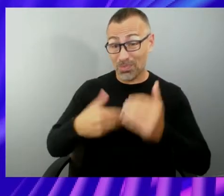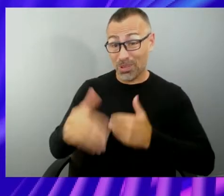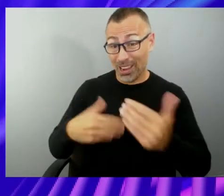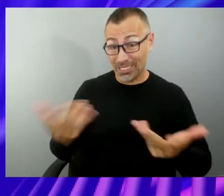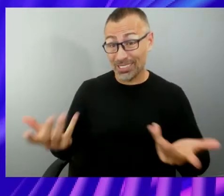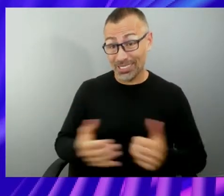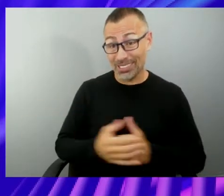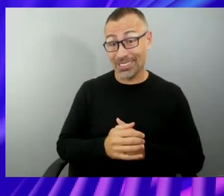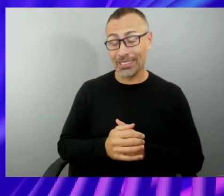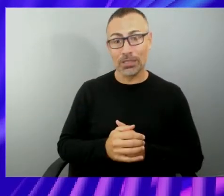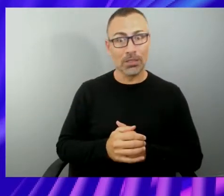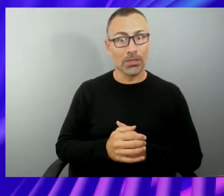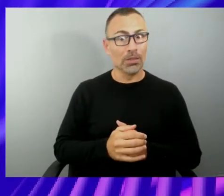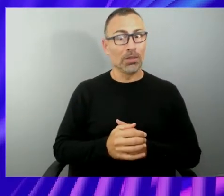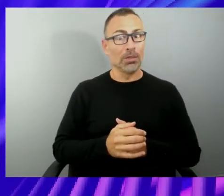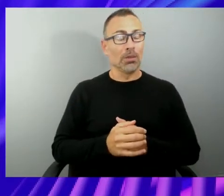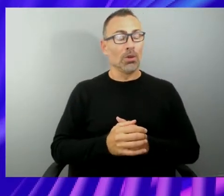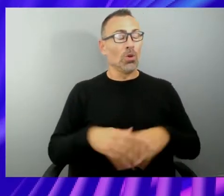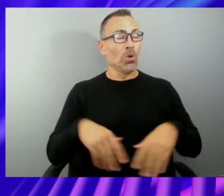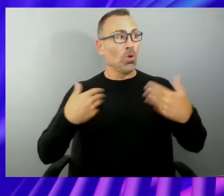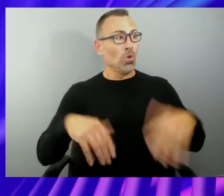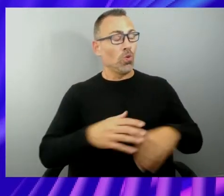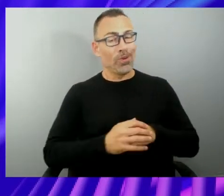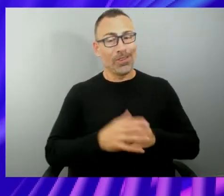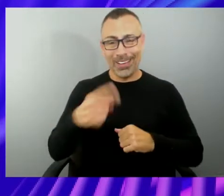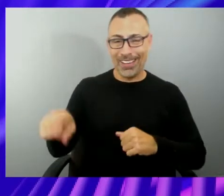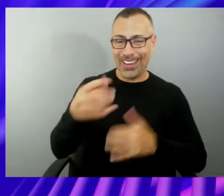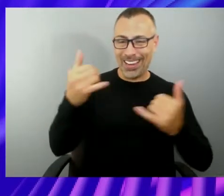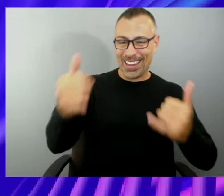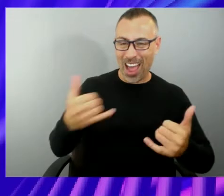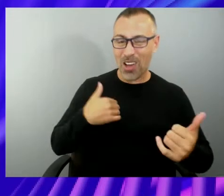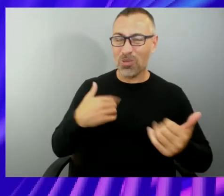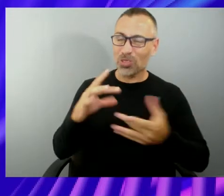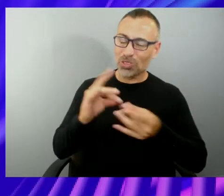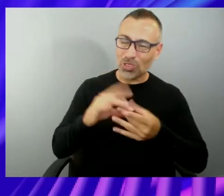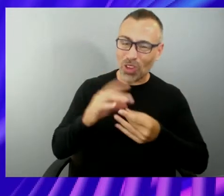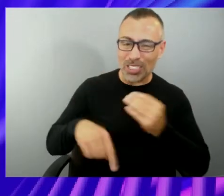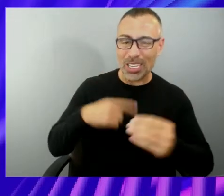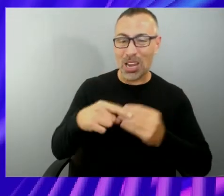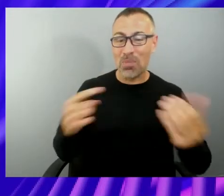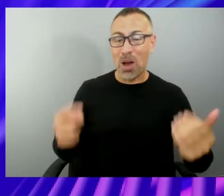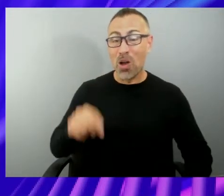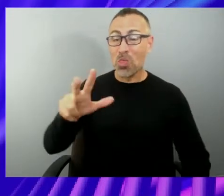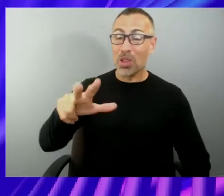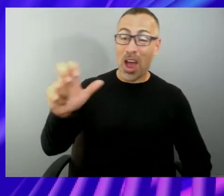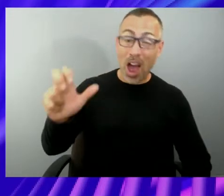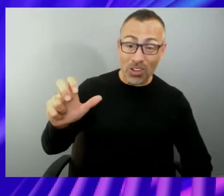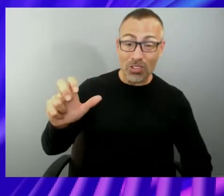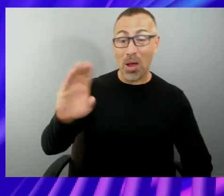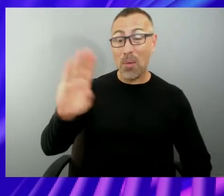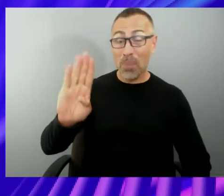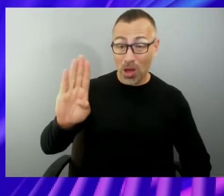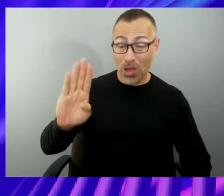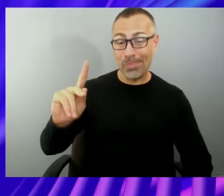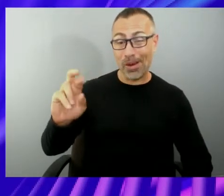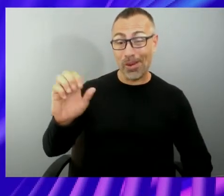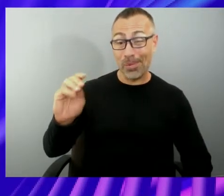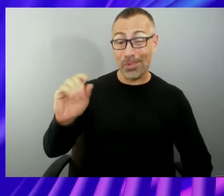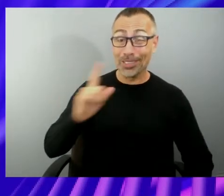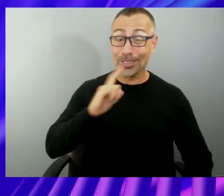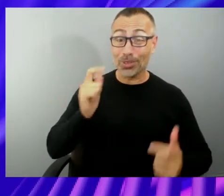even talking about training a model with trillion parameters. So it's growing fast. That's amazing. I